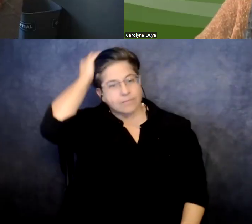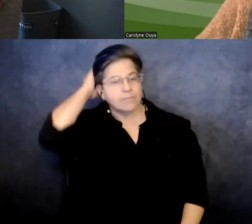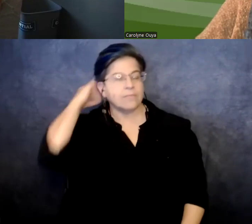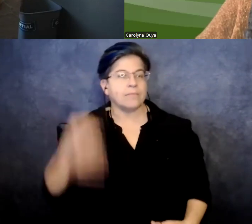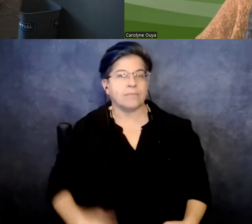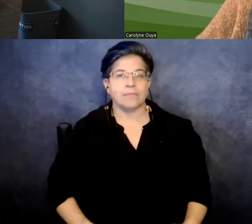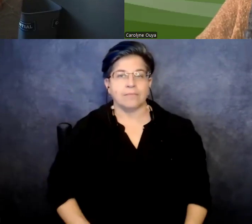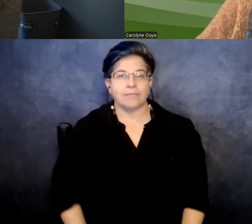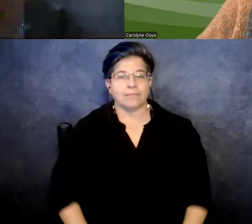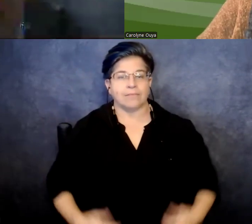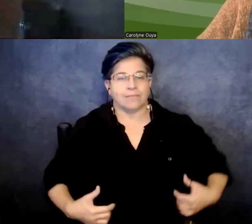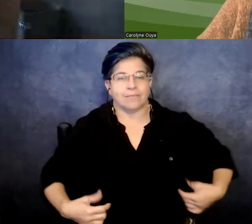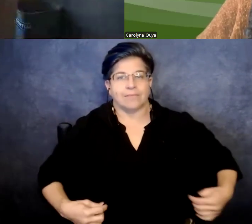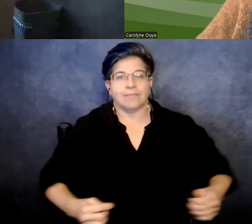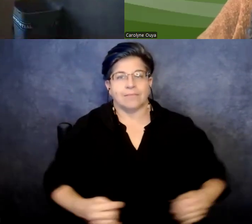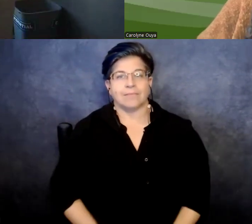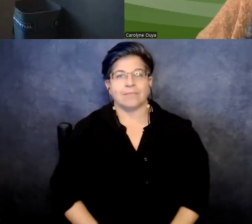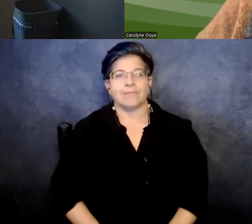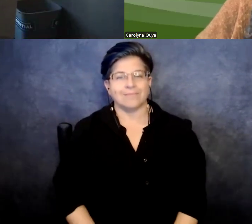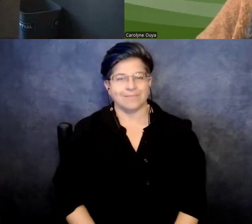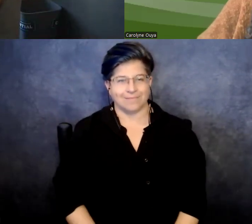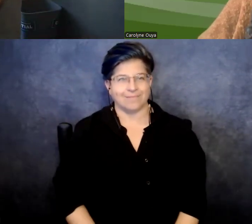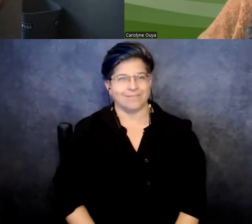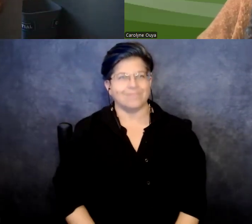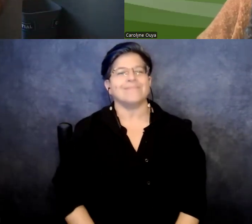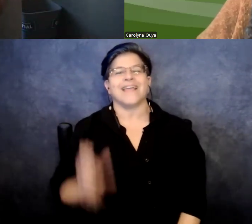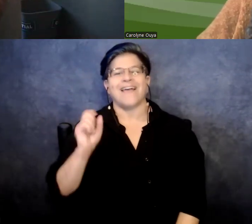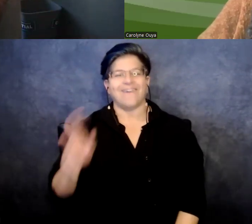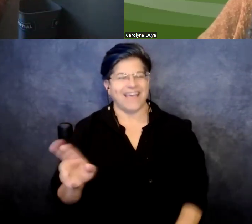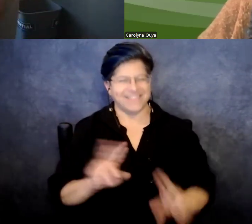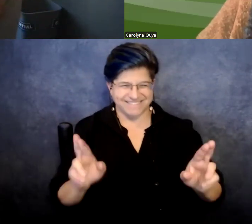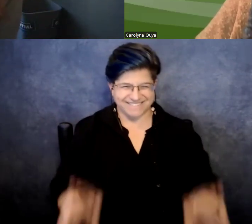So I'll have a moment. Okay, there we are.